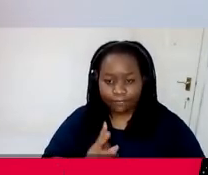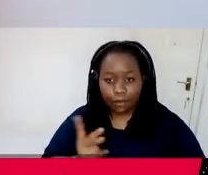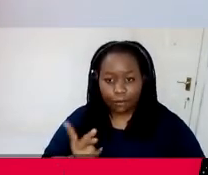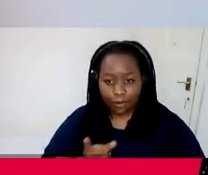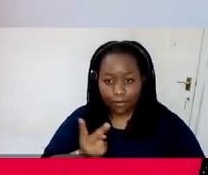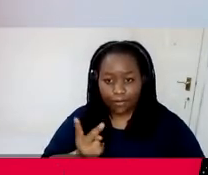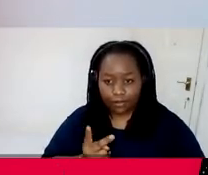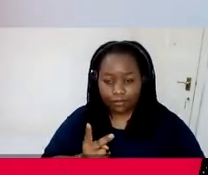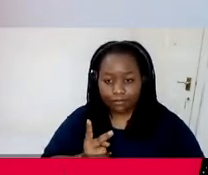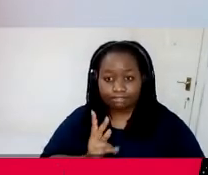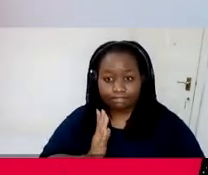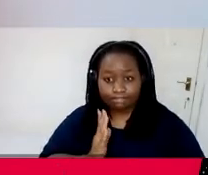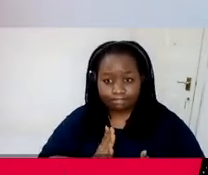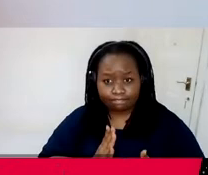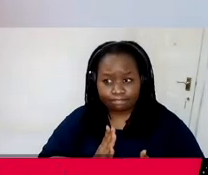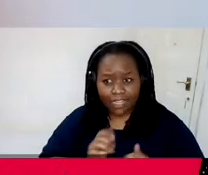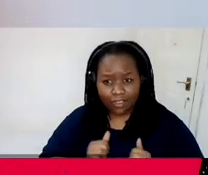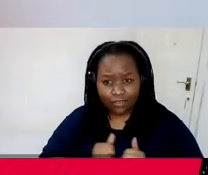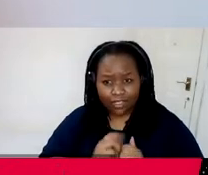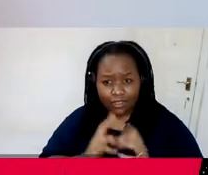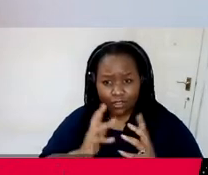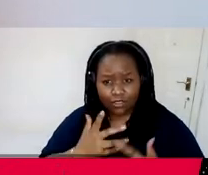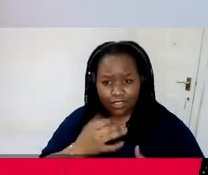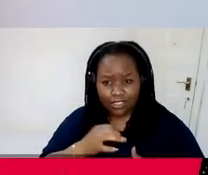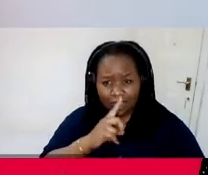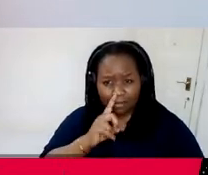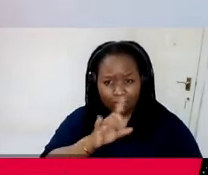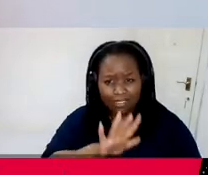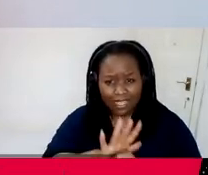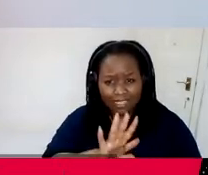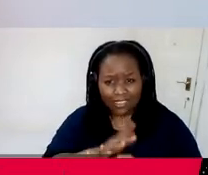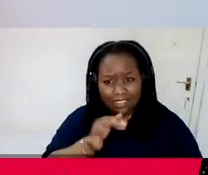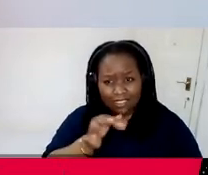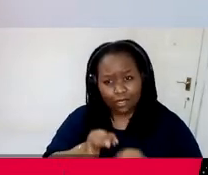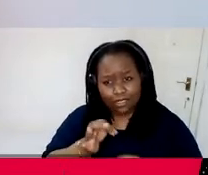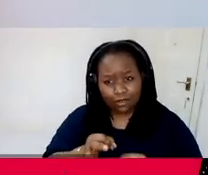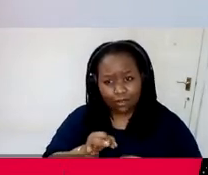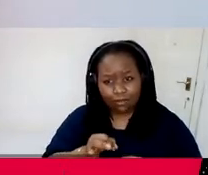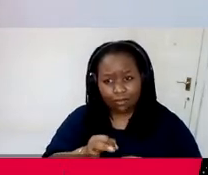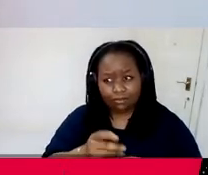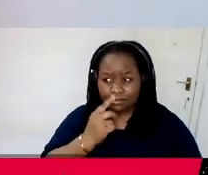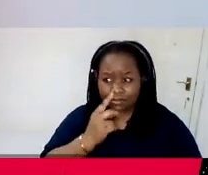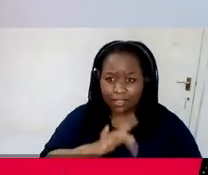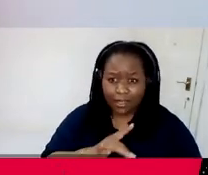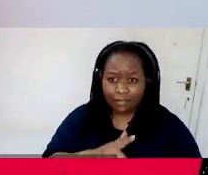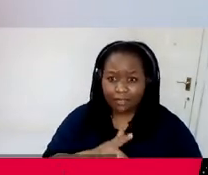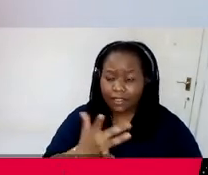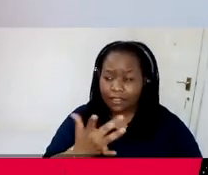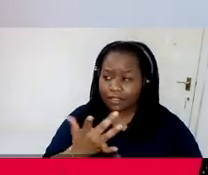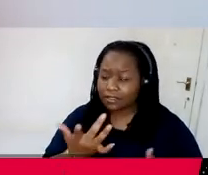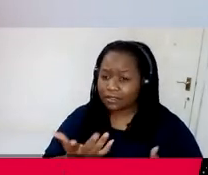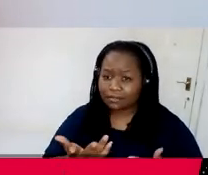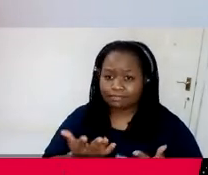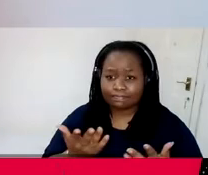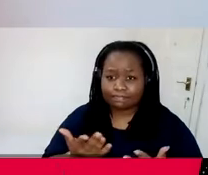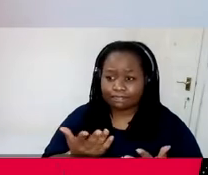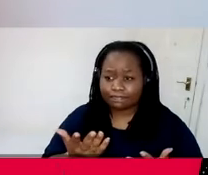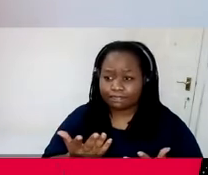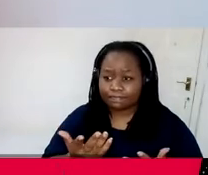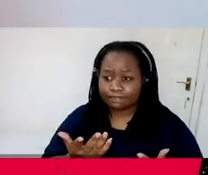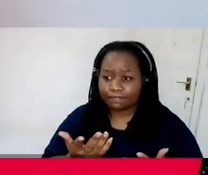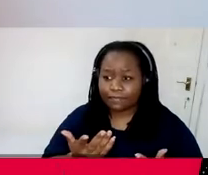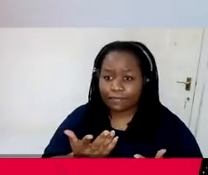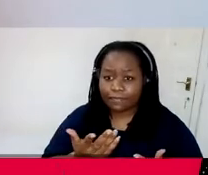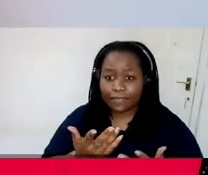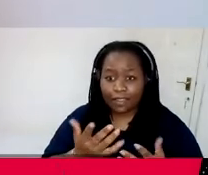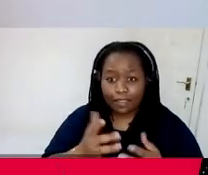the population and might have massive impact on the people. So this is to clarify,